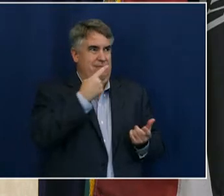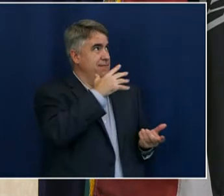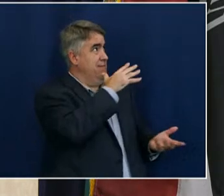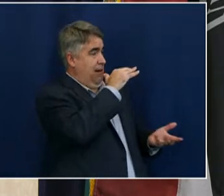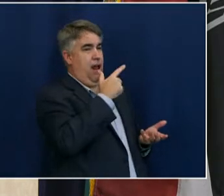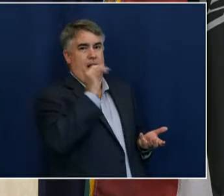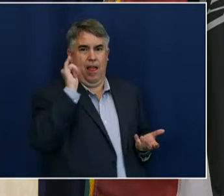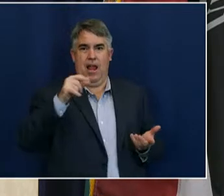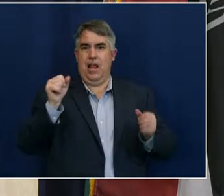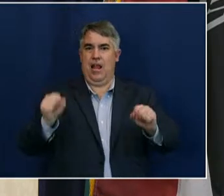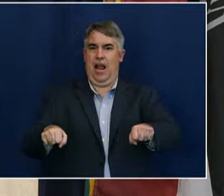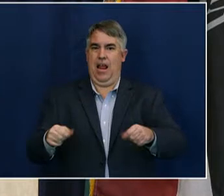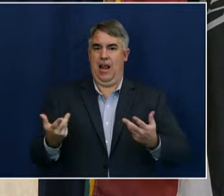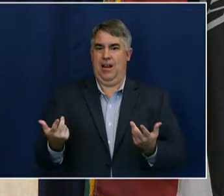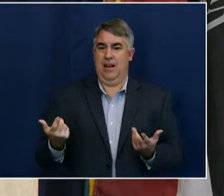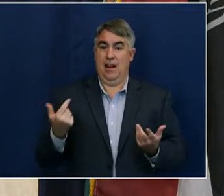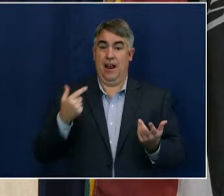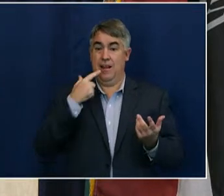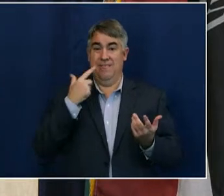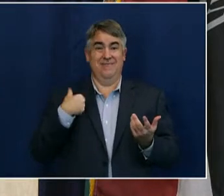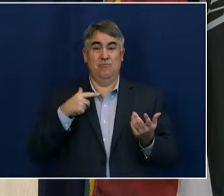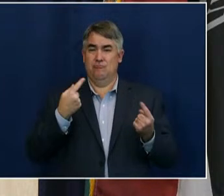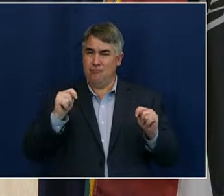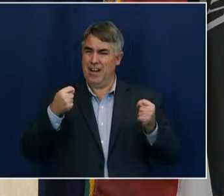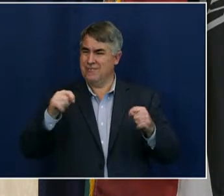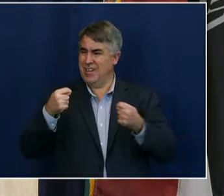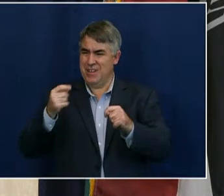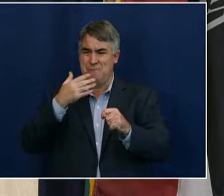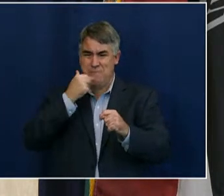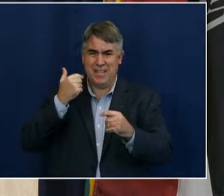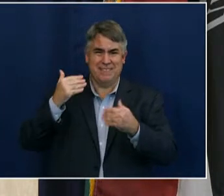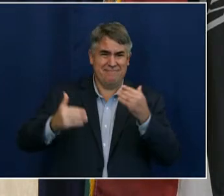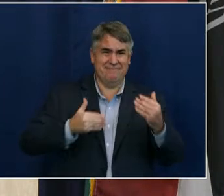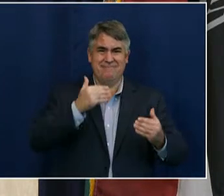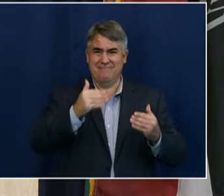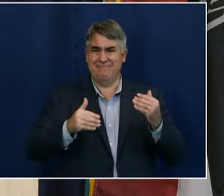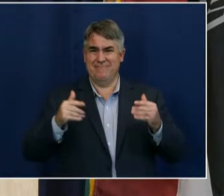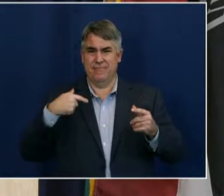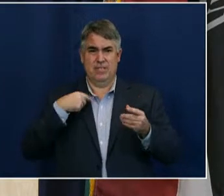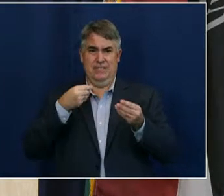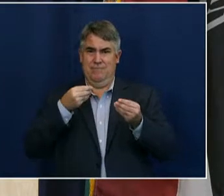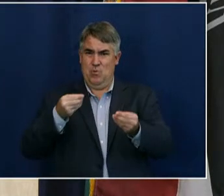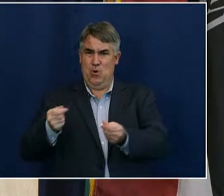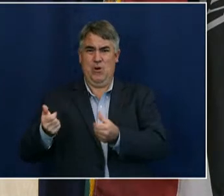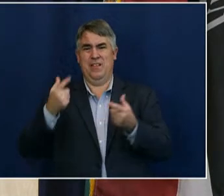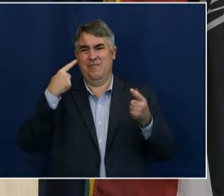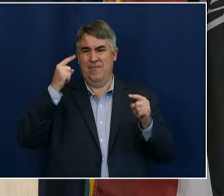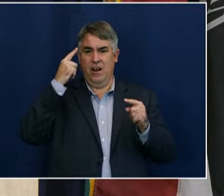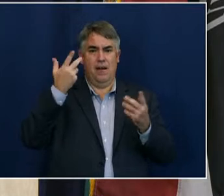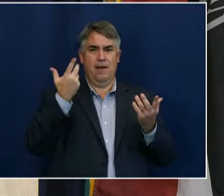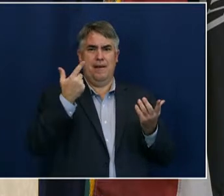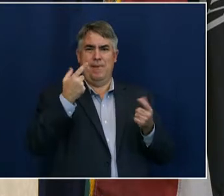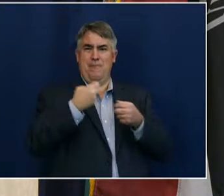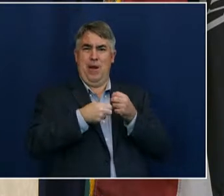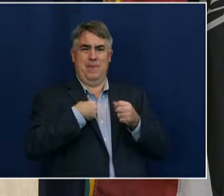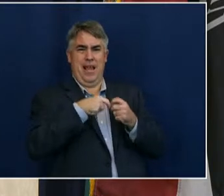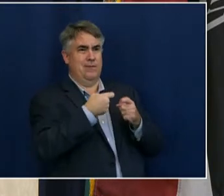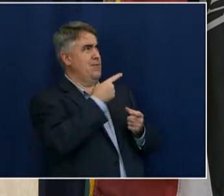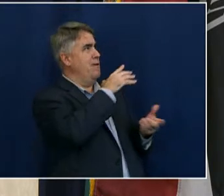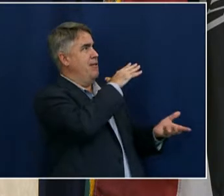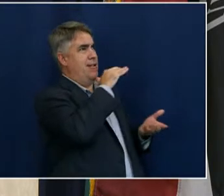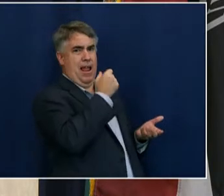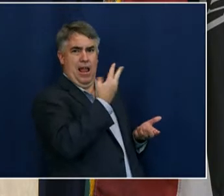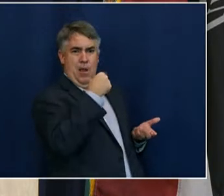we have into an appointment and into an arm. But we don't control the supply or availability of vaccines. And we hope